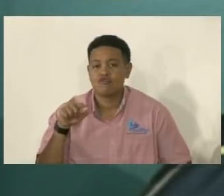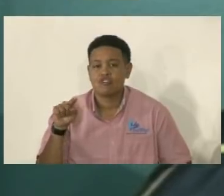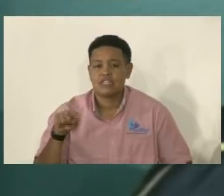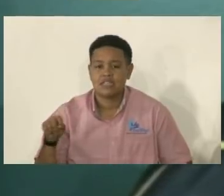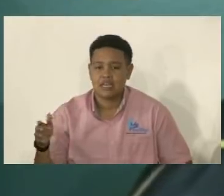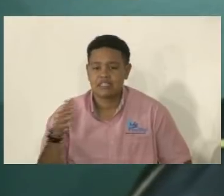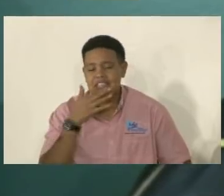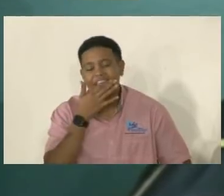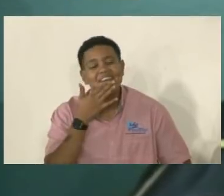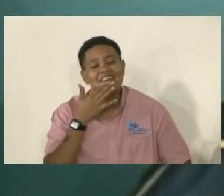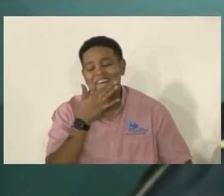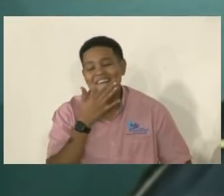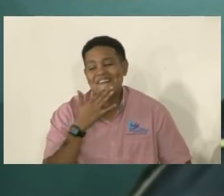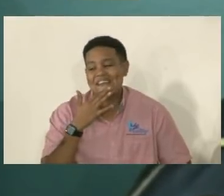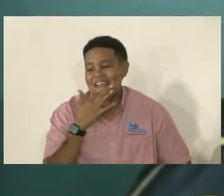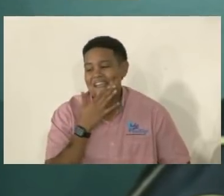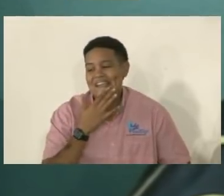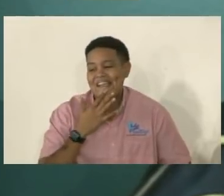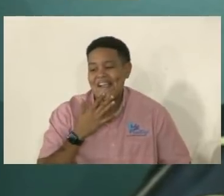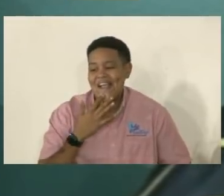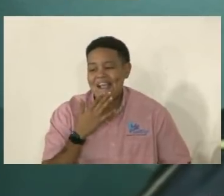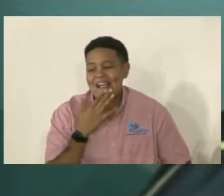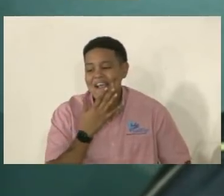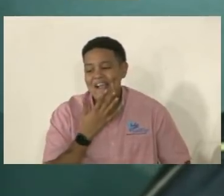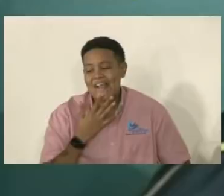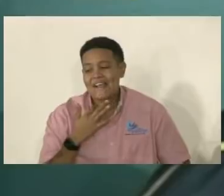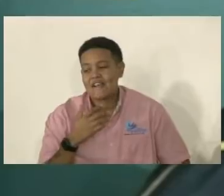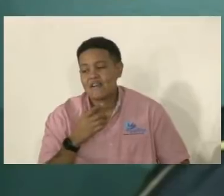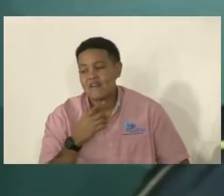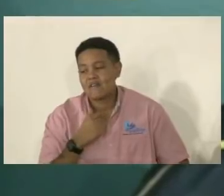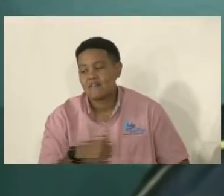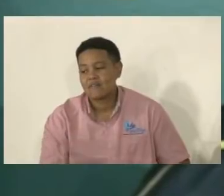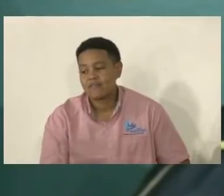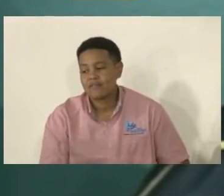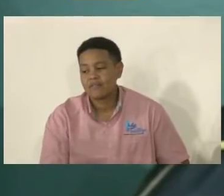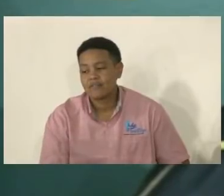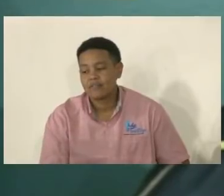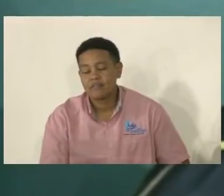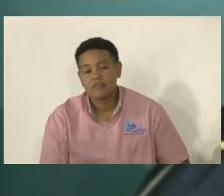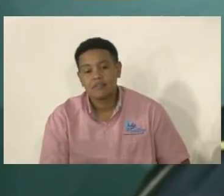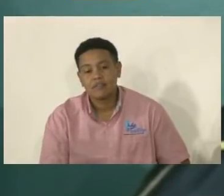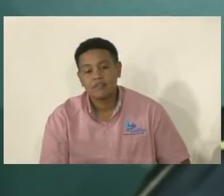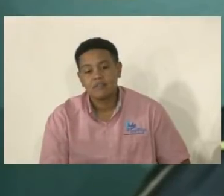Campbell Rodriguez, who quite, I